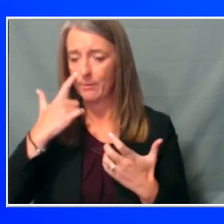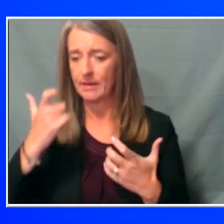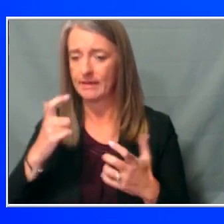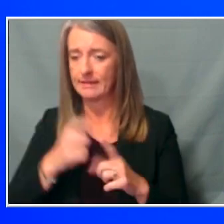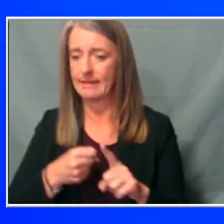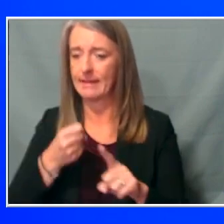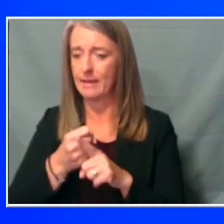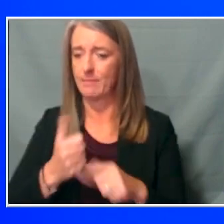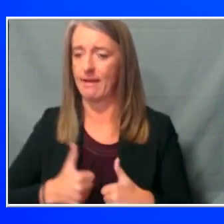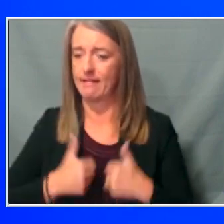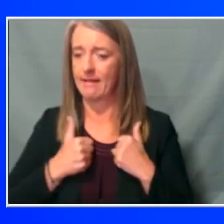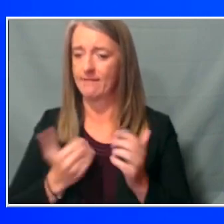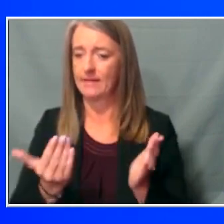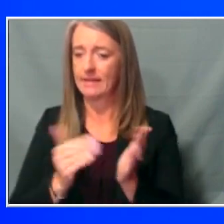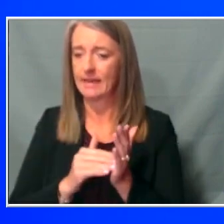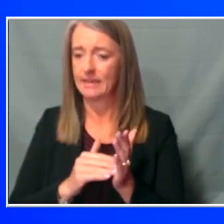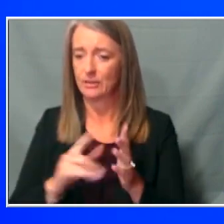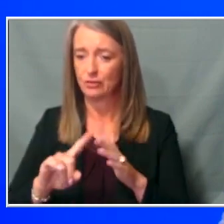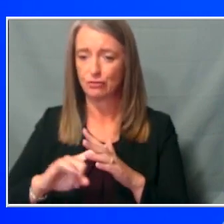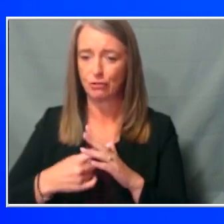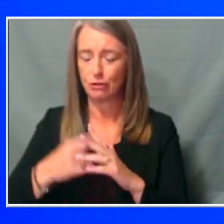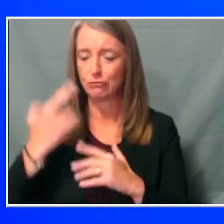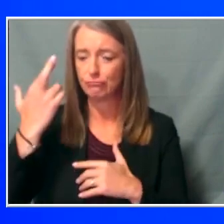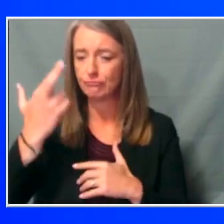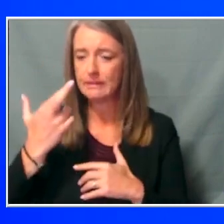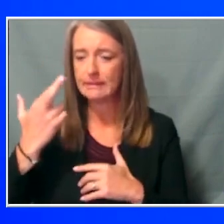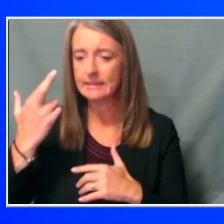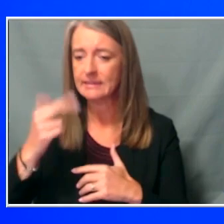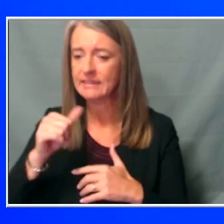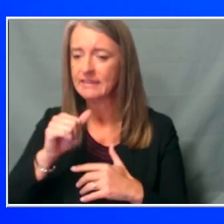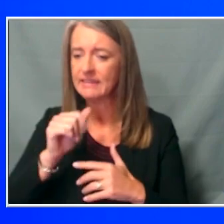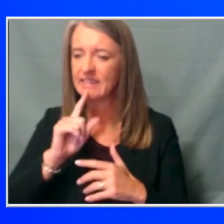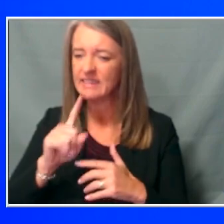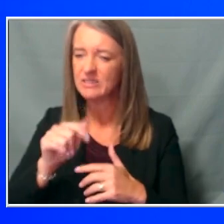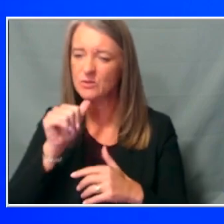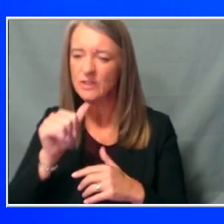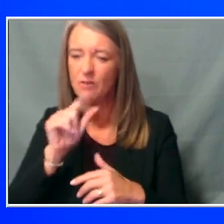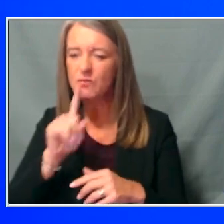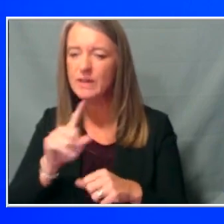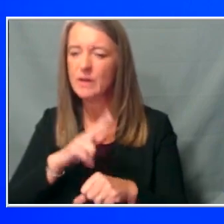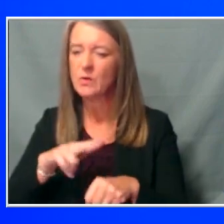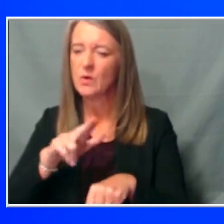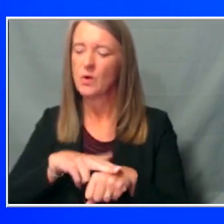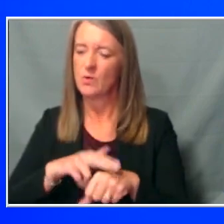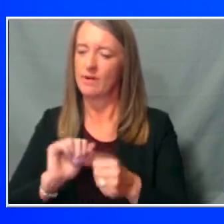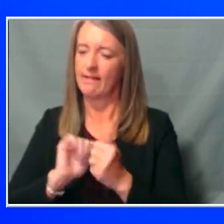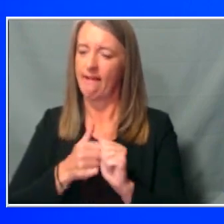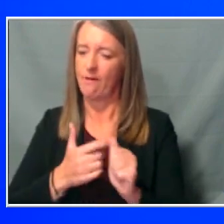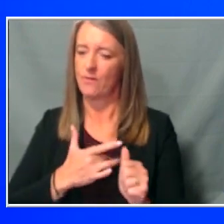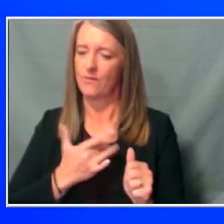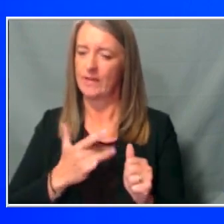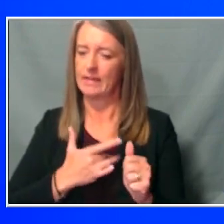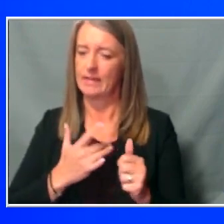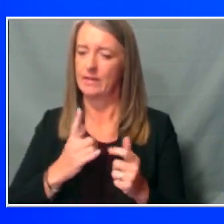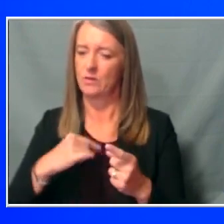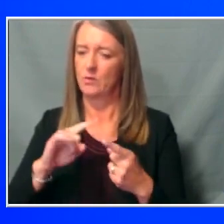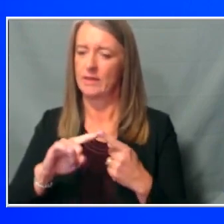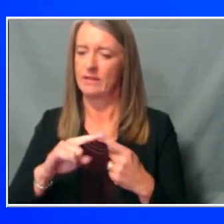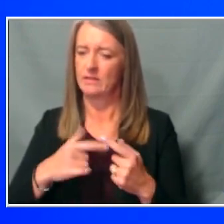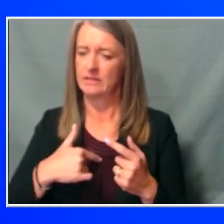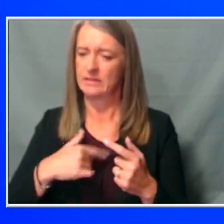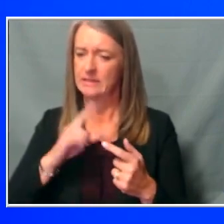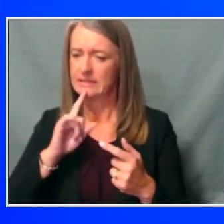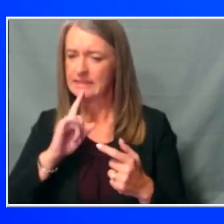life again, and then I started to realize things weren't really normal with how I was feeling, and that's when I was like, is this